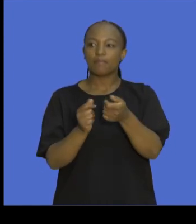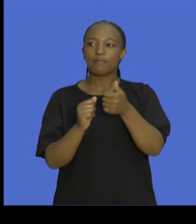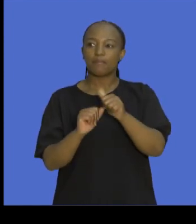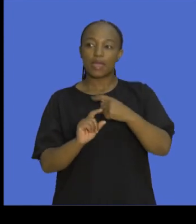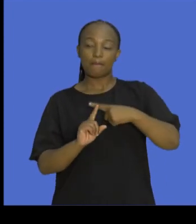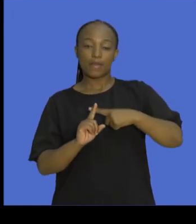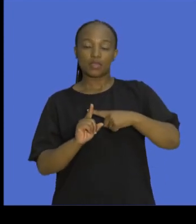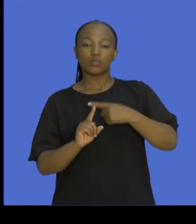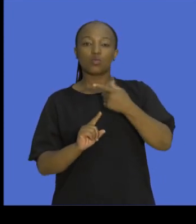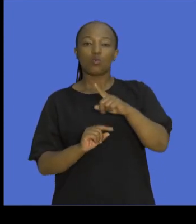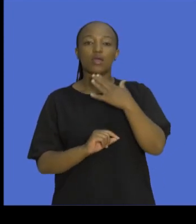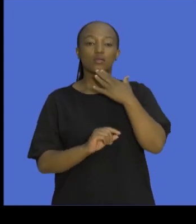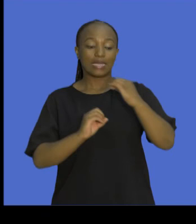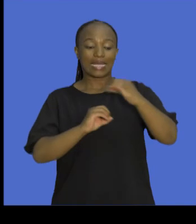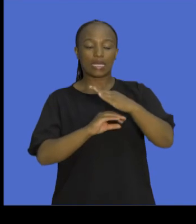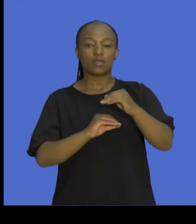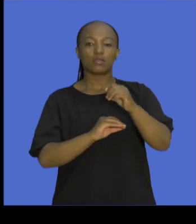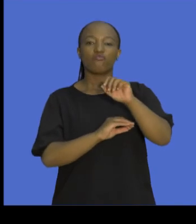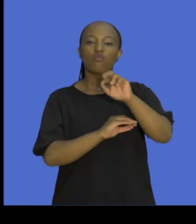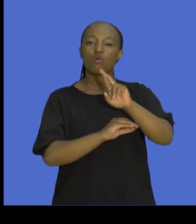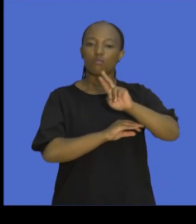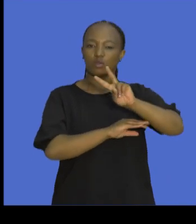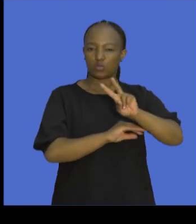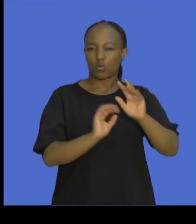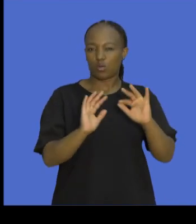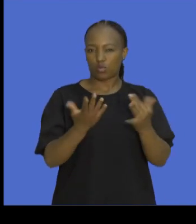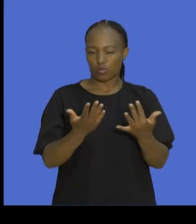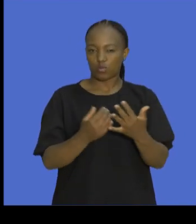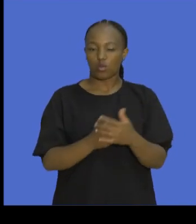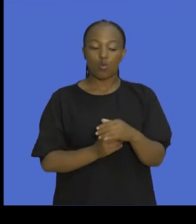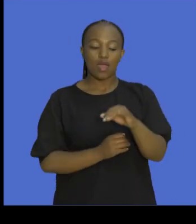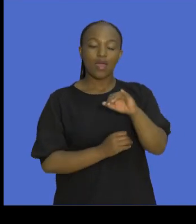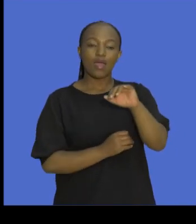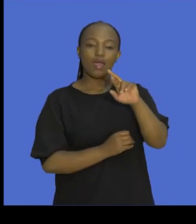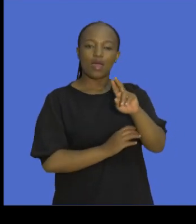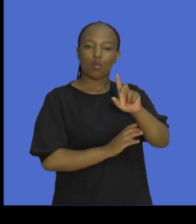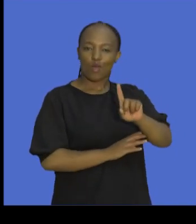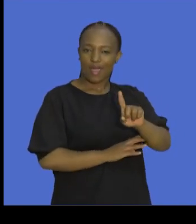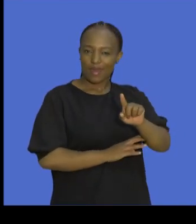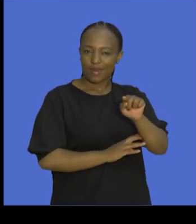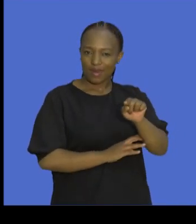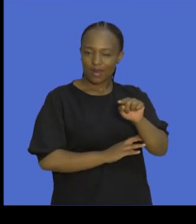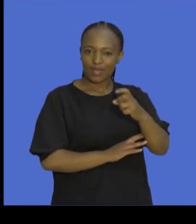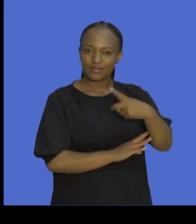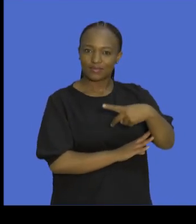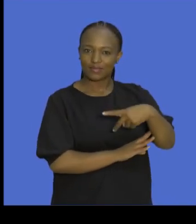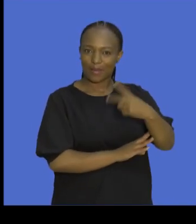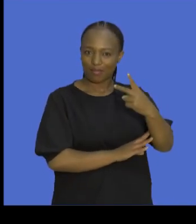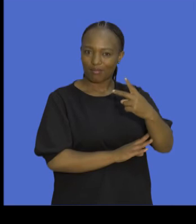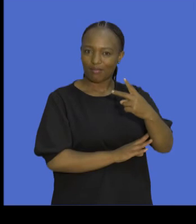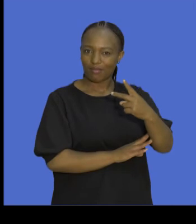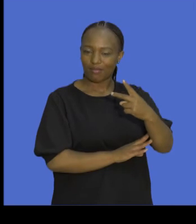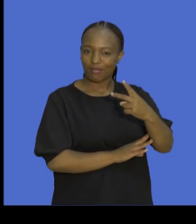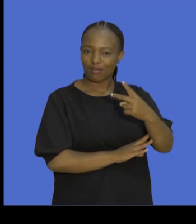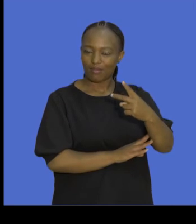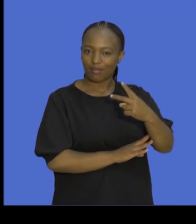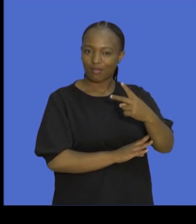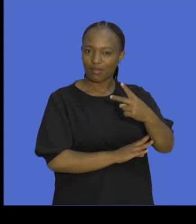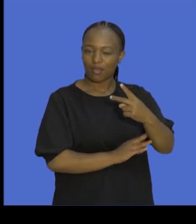through R2. Okay, but take note, the current through R1 is actually double the